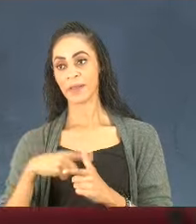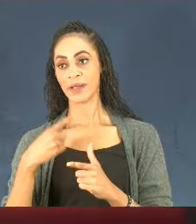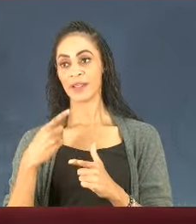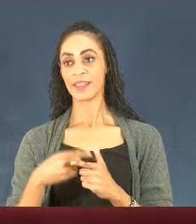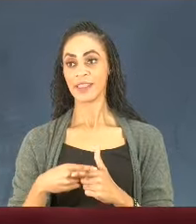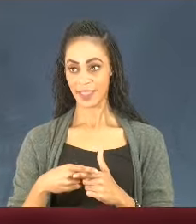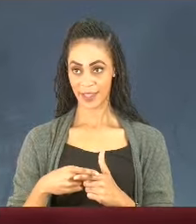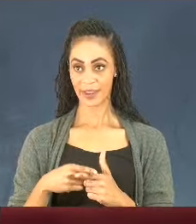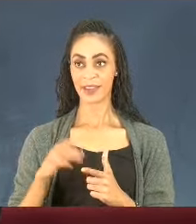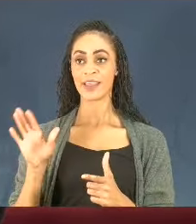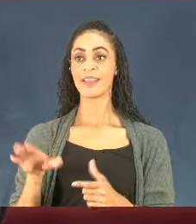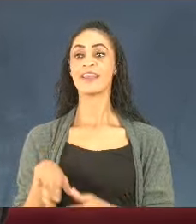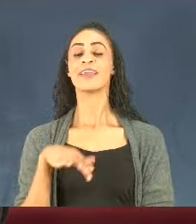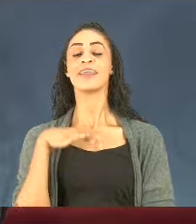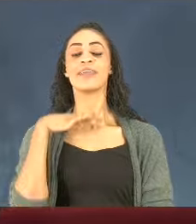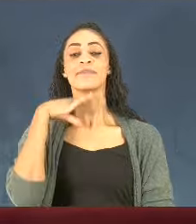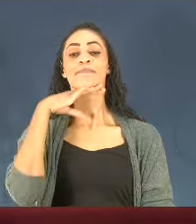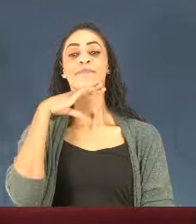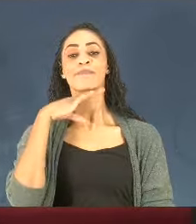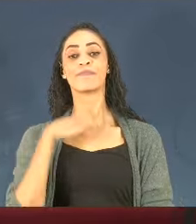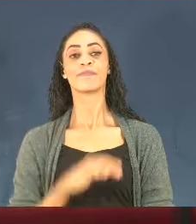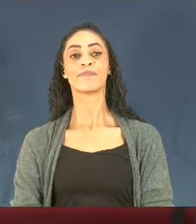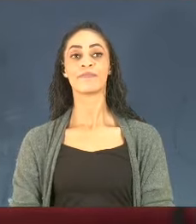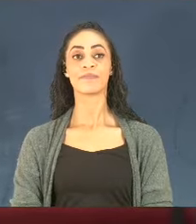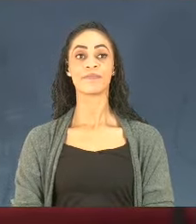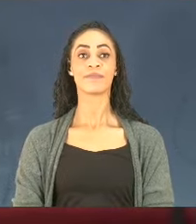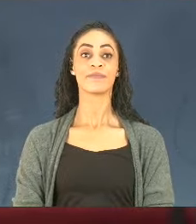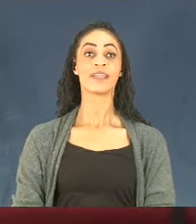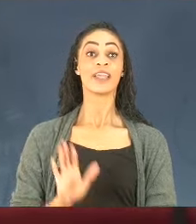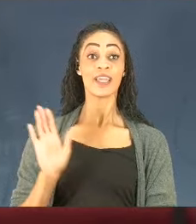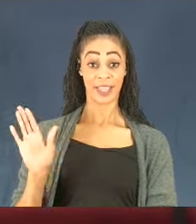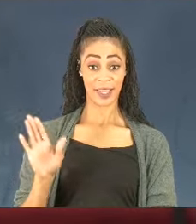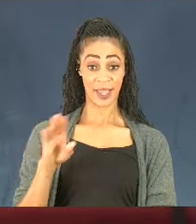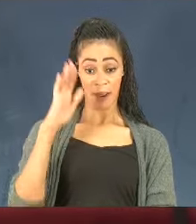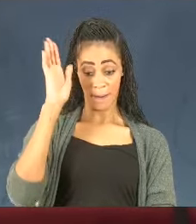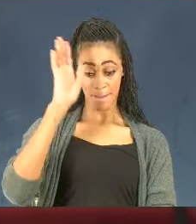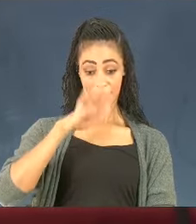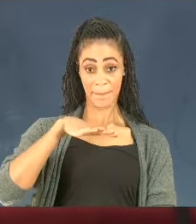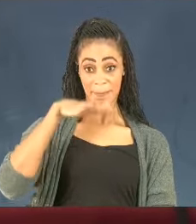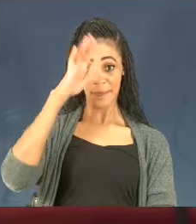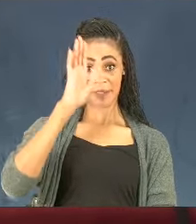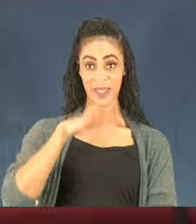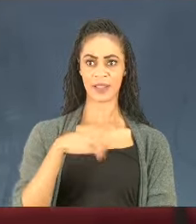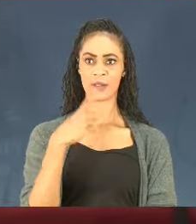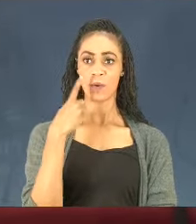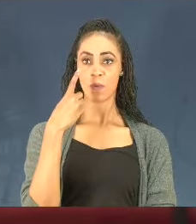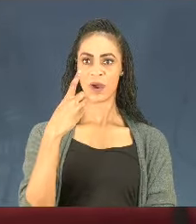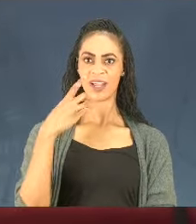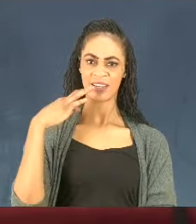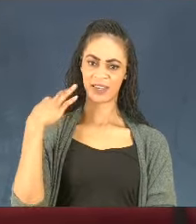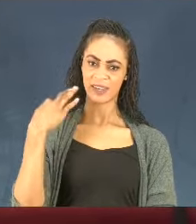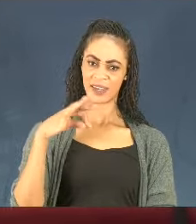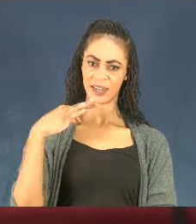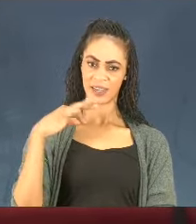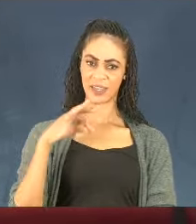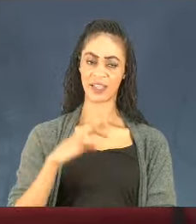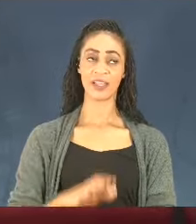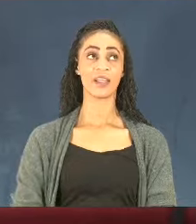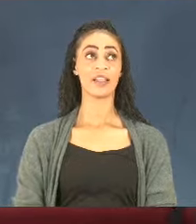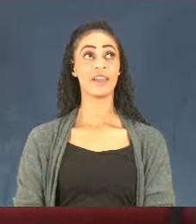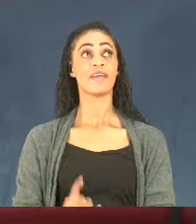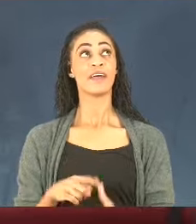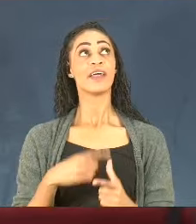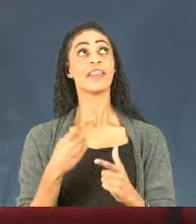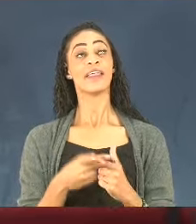he dies. And he only got to paint one leaf. So he makes it to